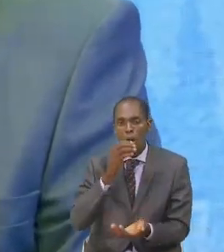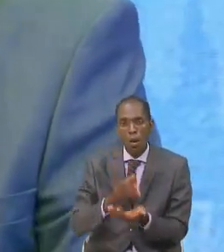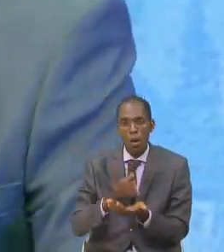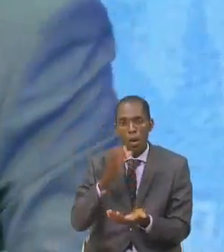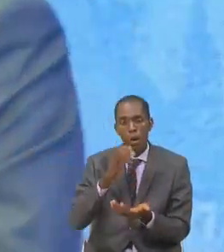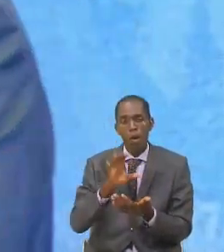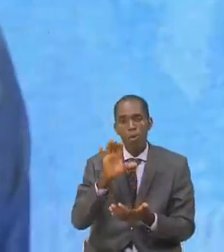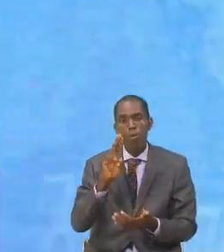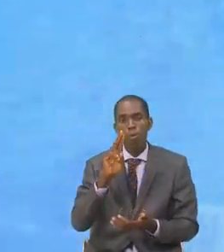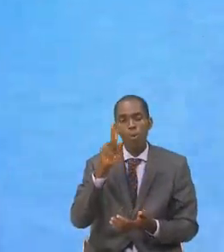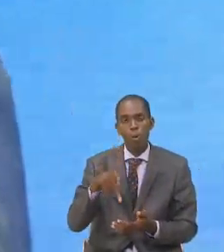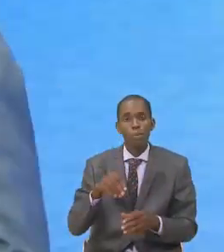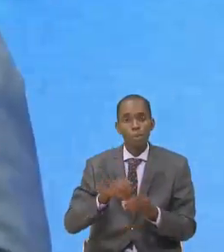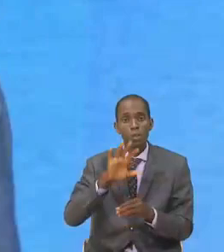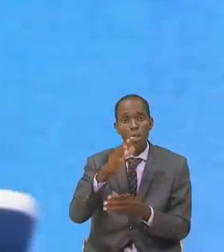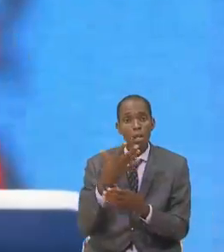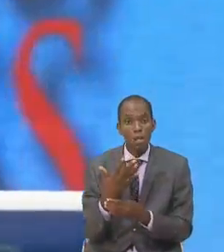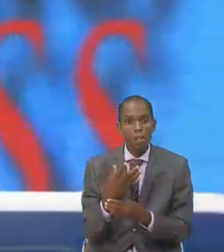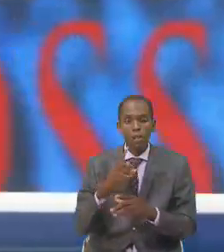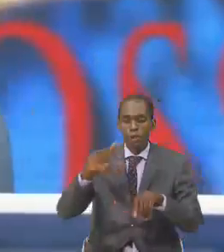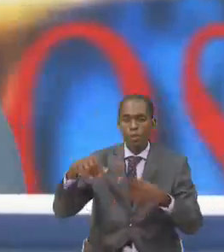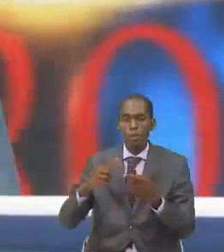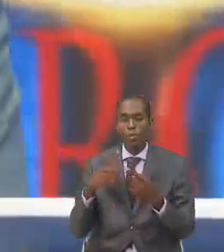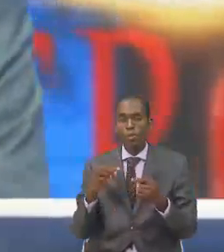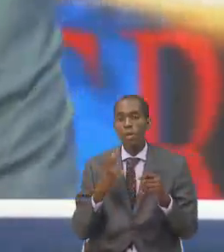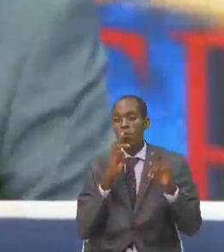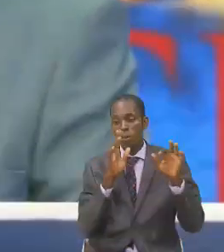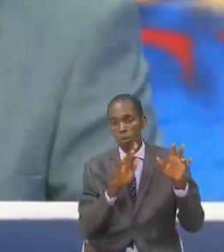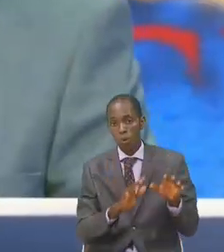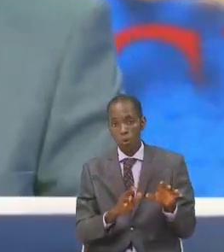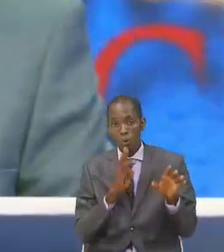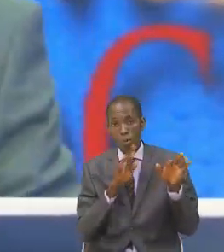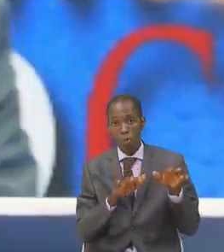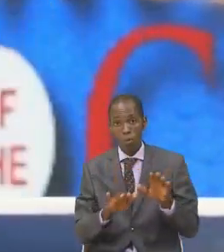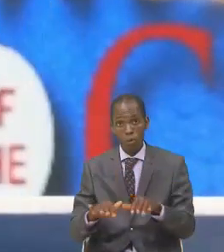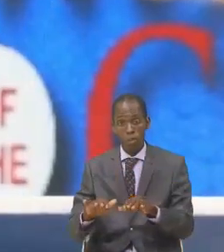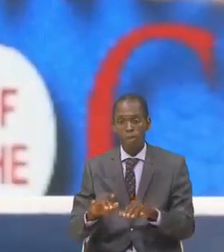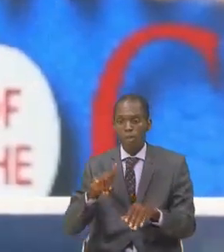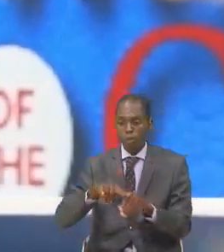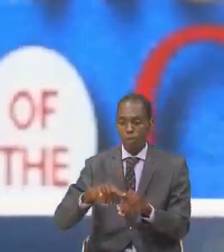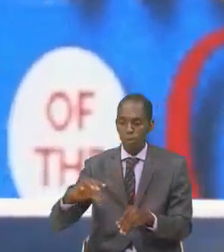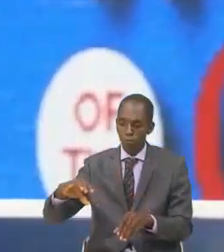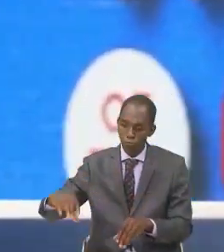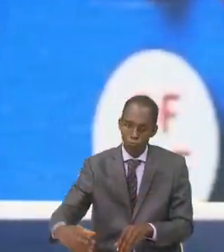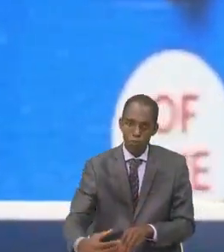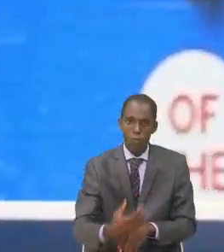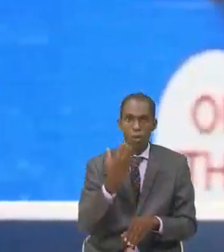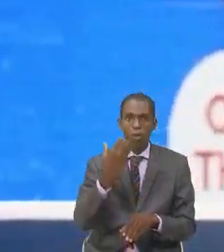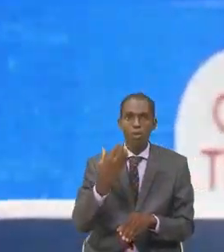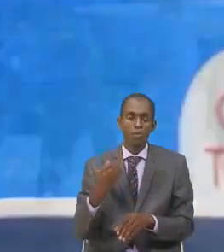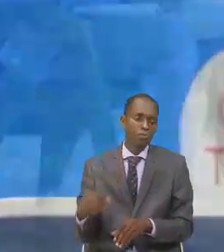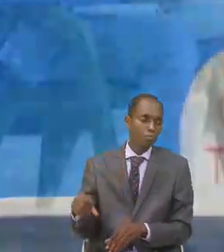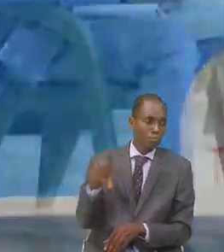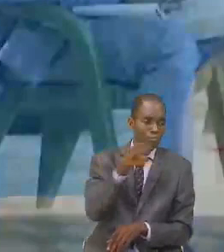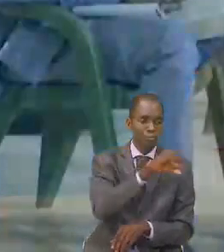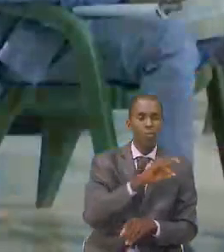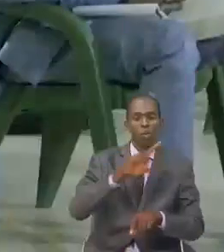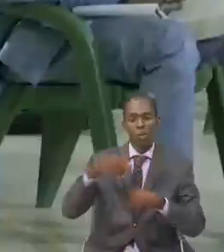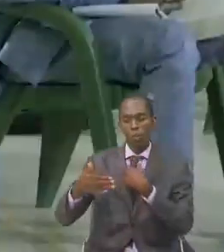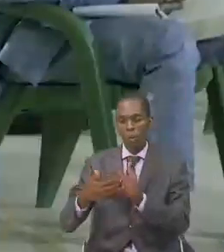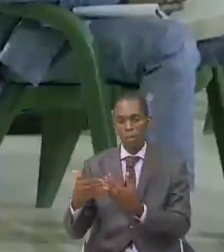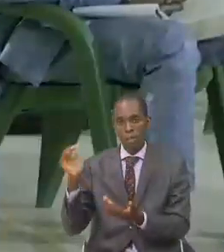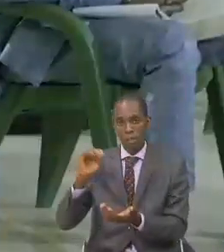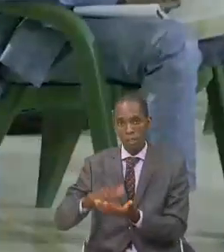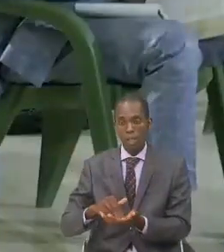ocean with a cup, a glass in your hand? You go to the ocean, you take a